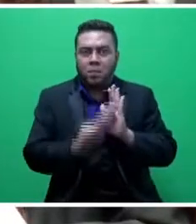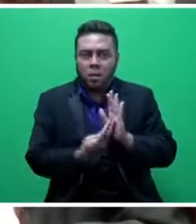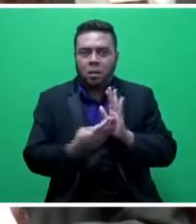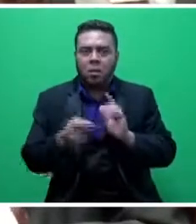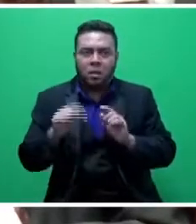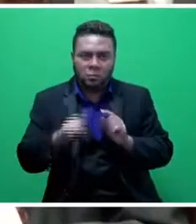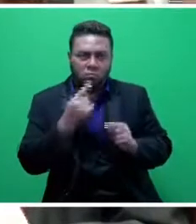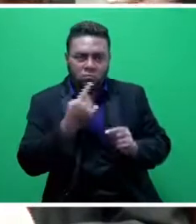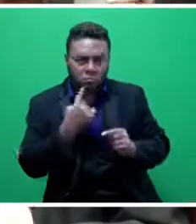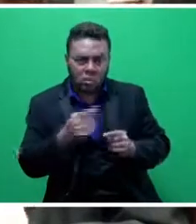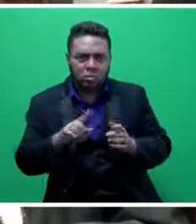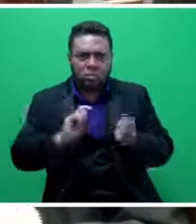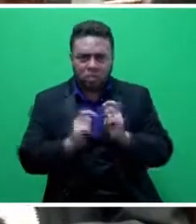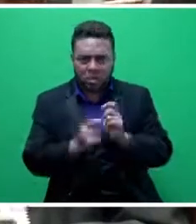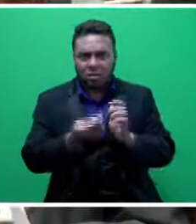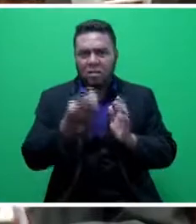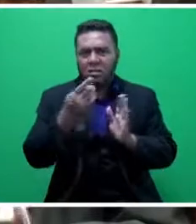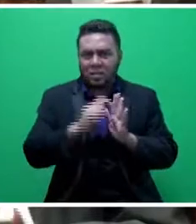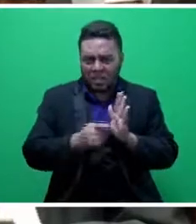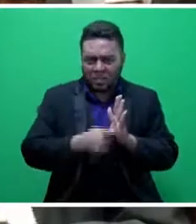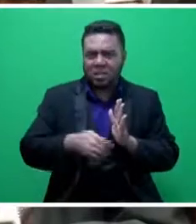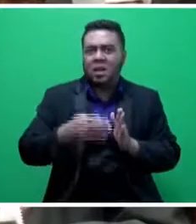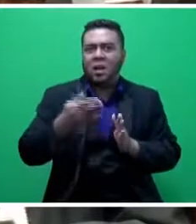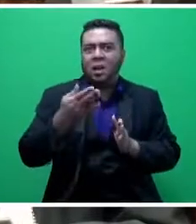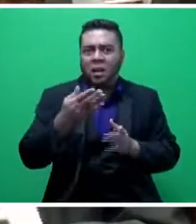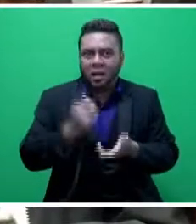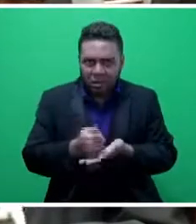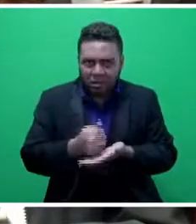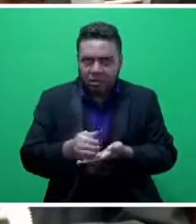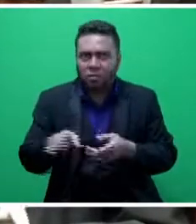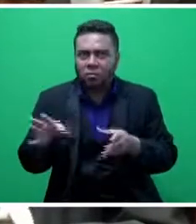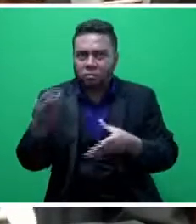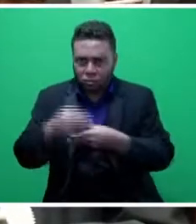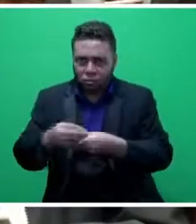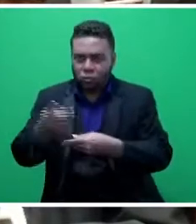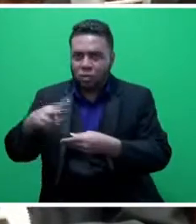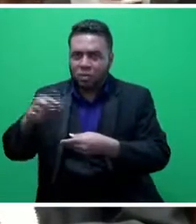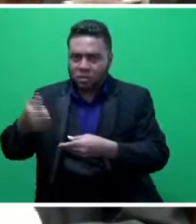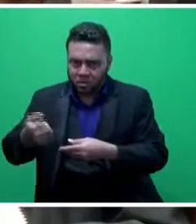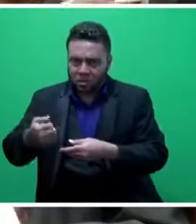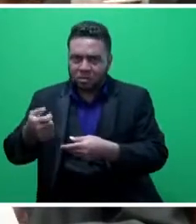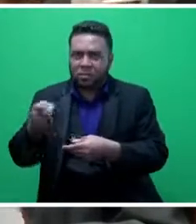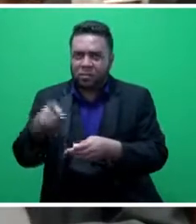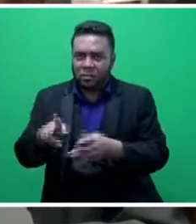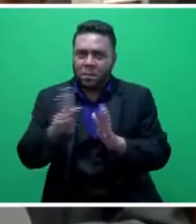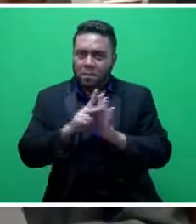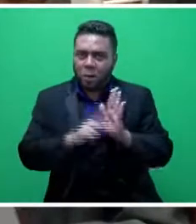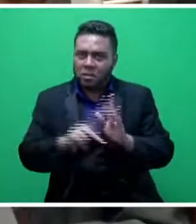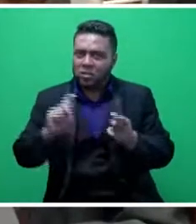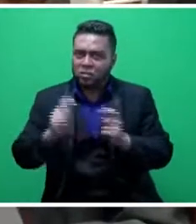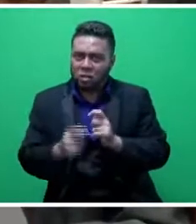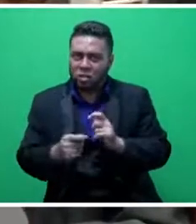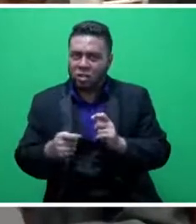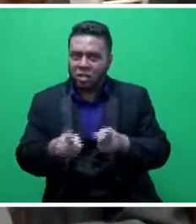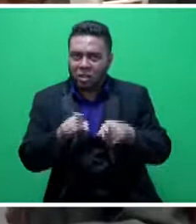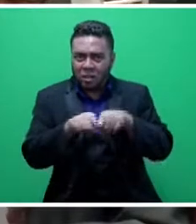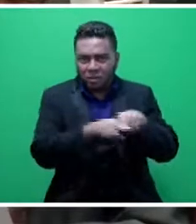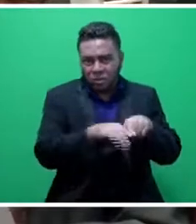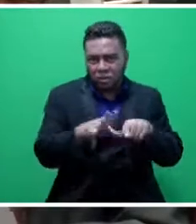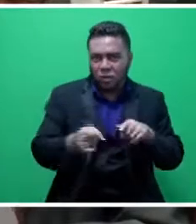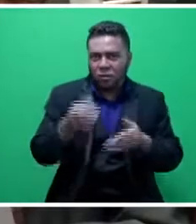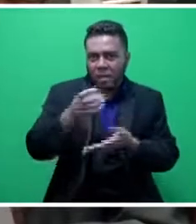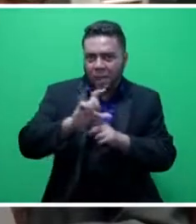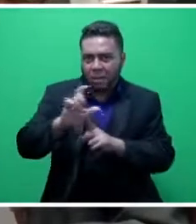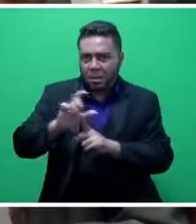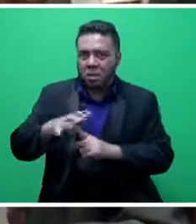Bill seeks to amend the Tax Act of 2015 to introduce the following policy changes. The definition of capital asset is